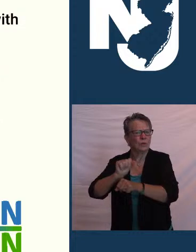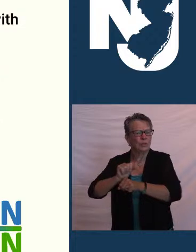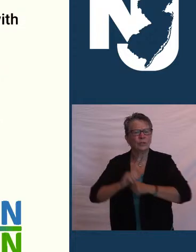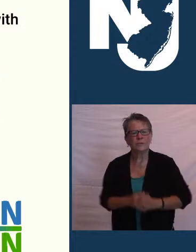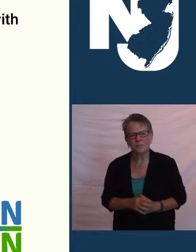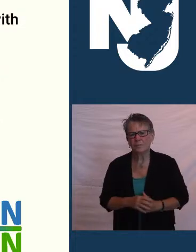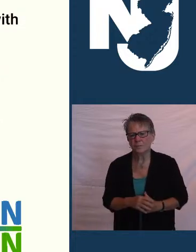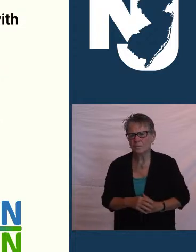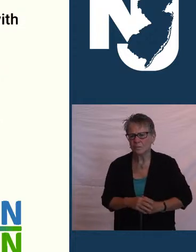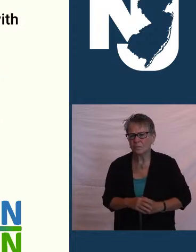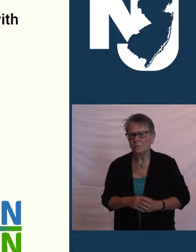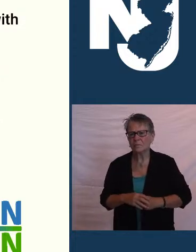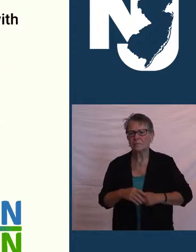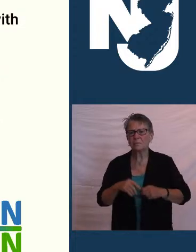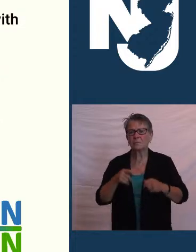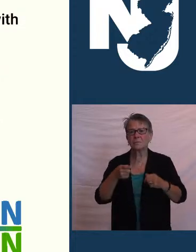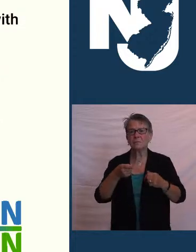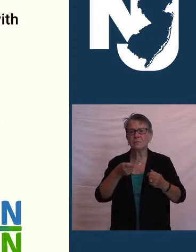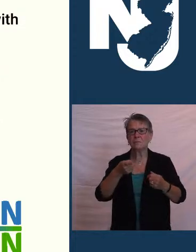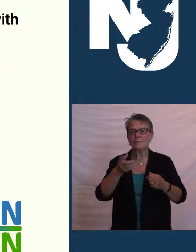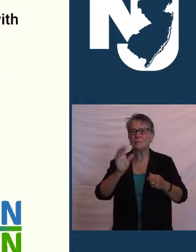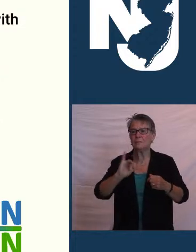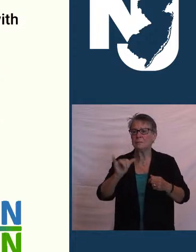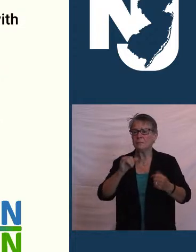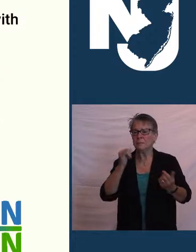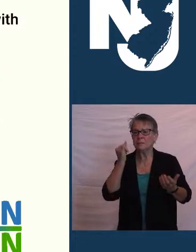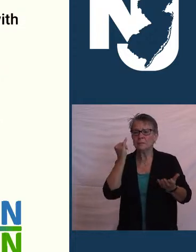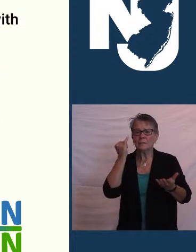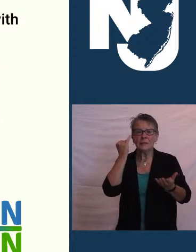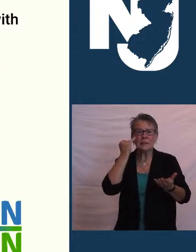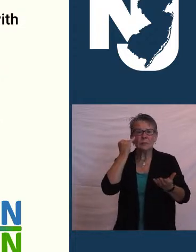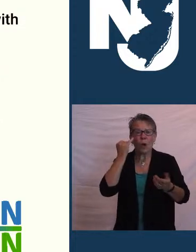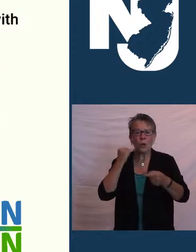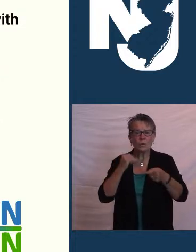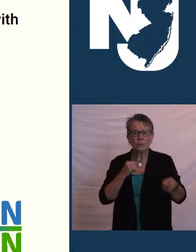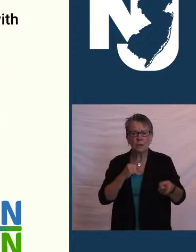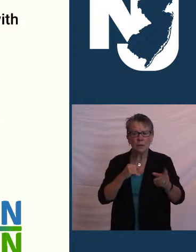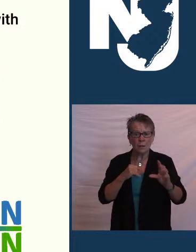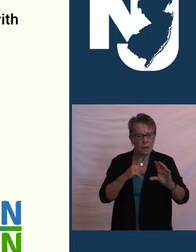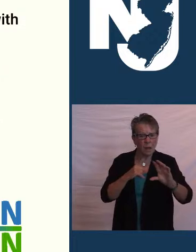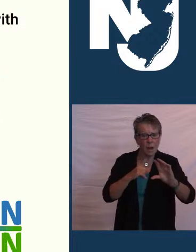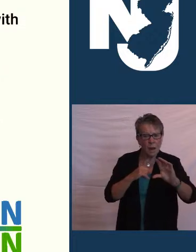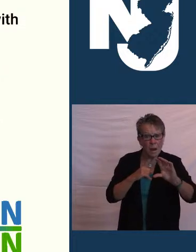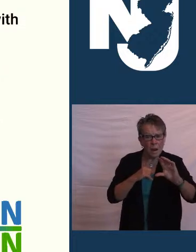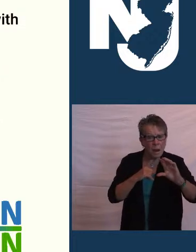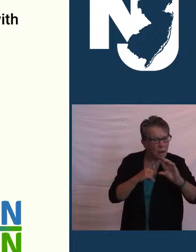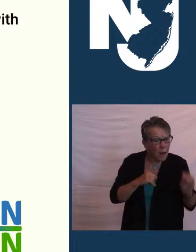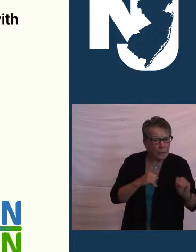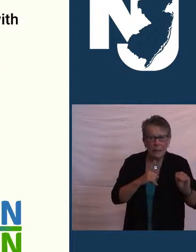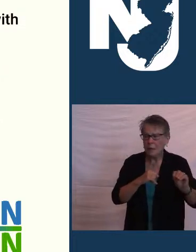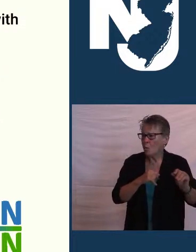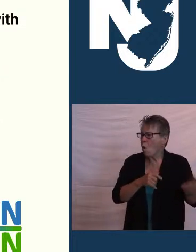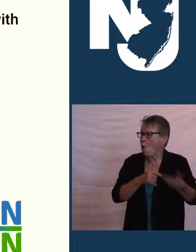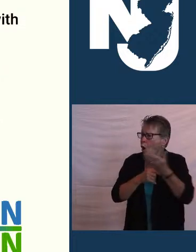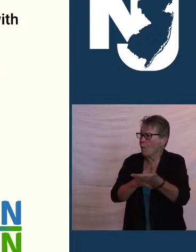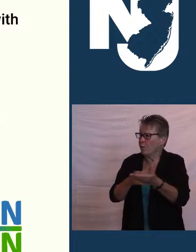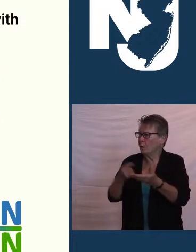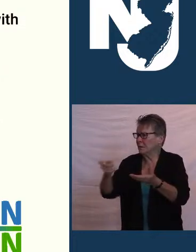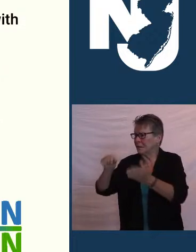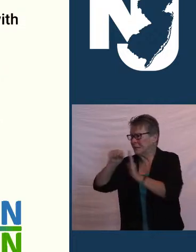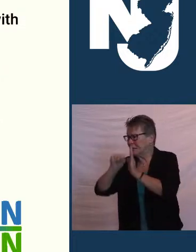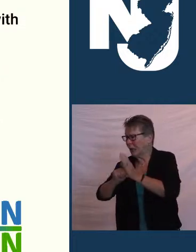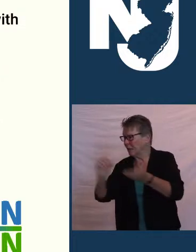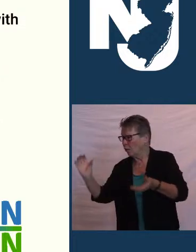or benefit provided by their employer. We know that returning to work comes with some of its own costs, for instance, the cost